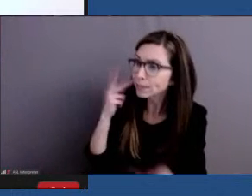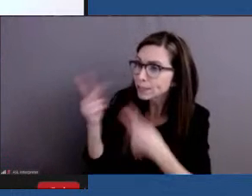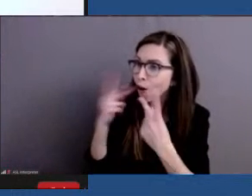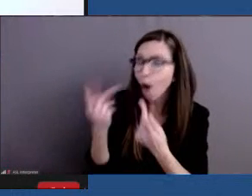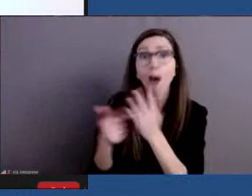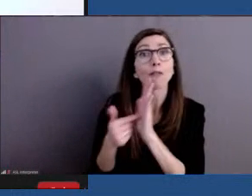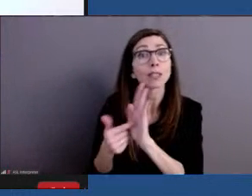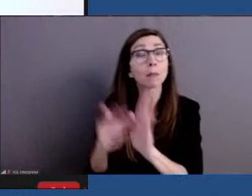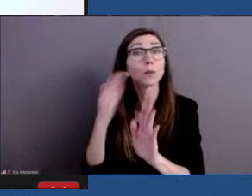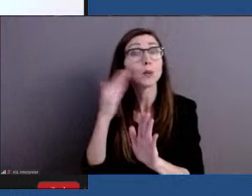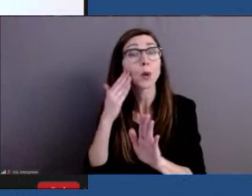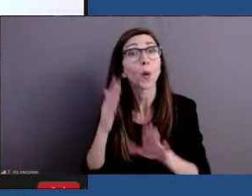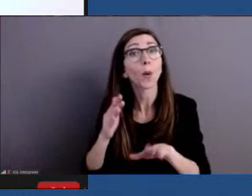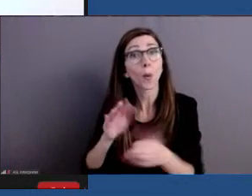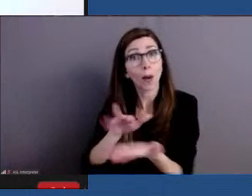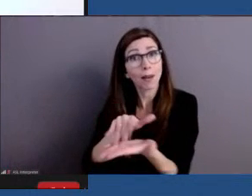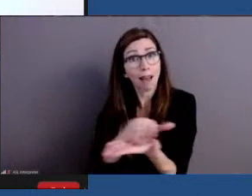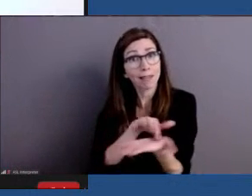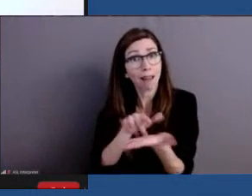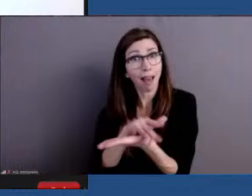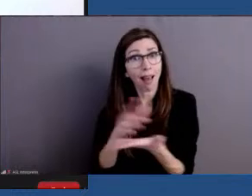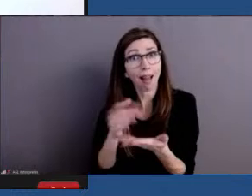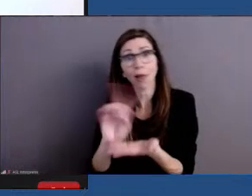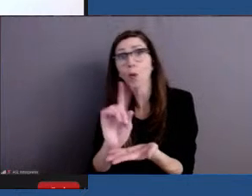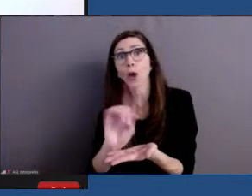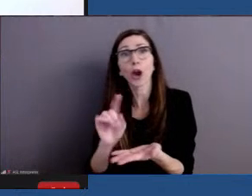tactile wayfinding and braille signage.